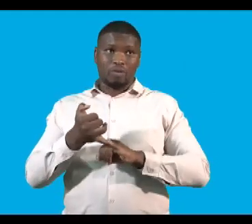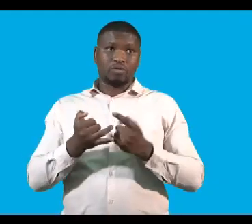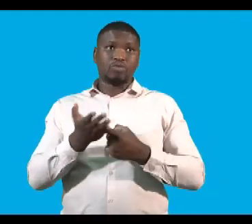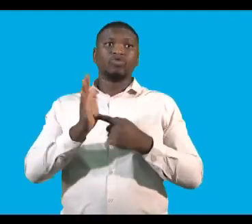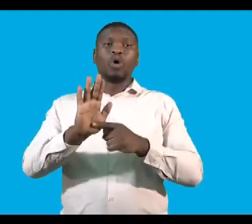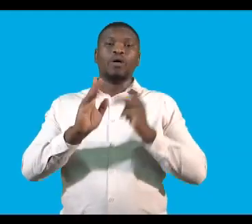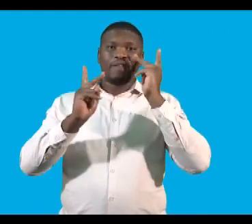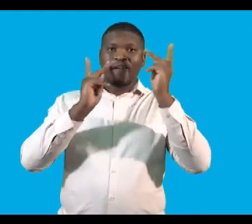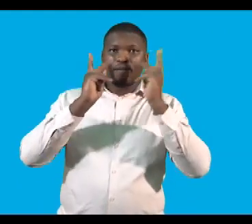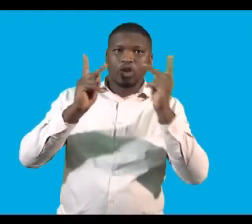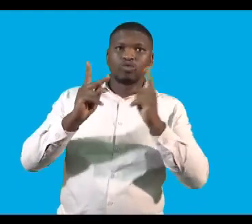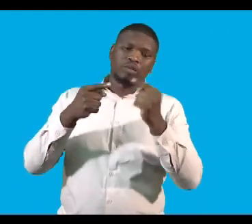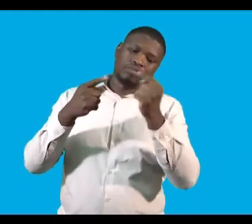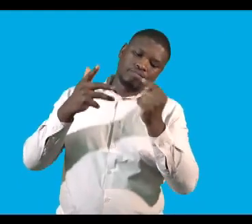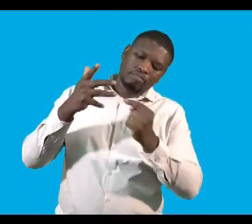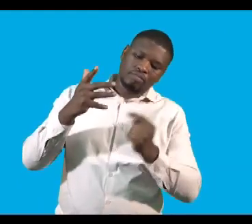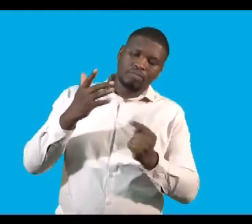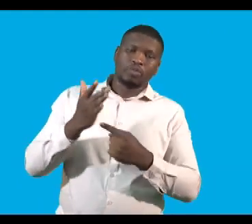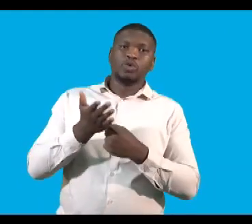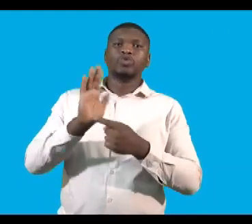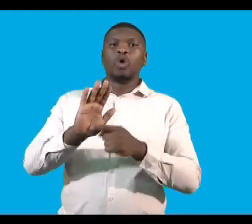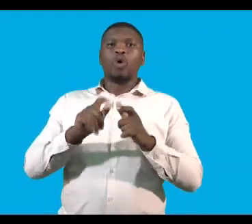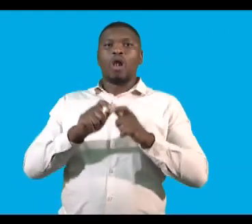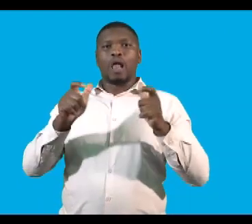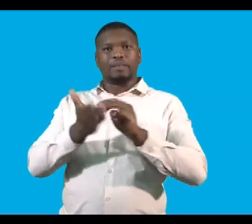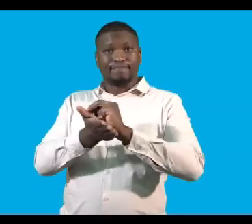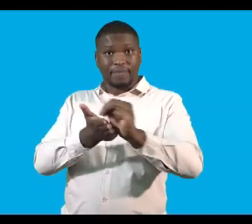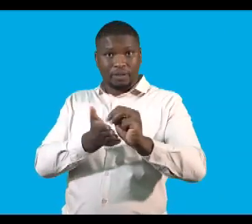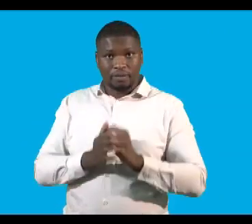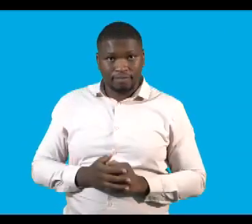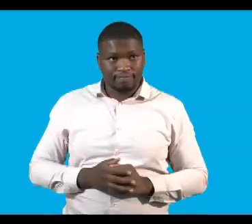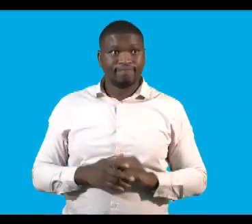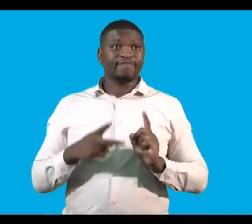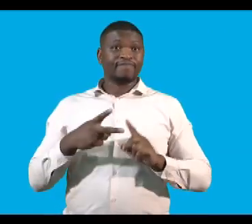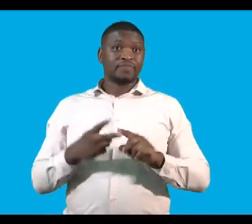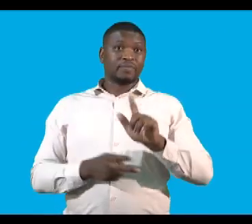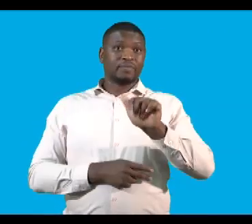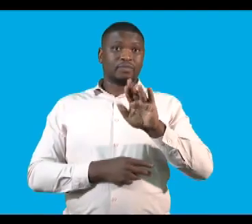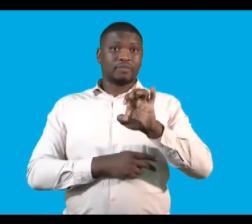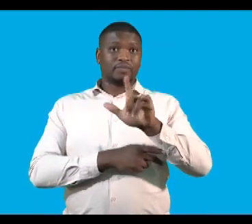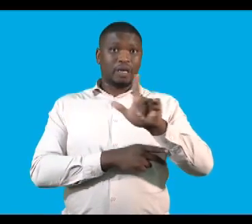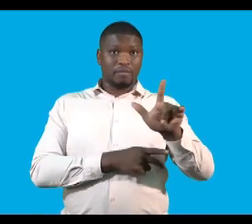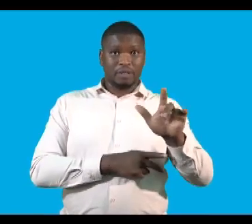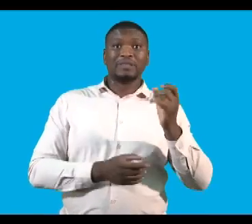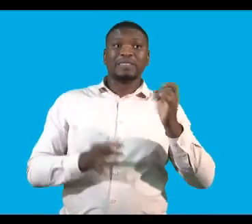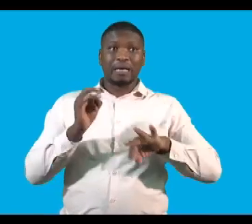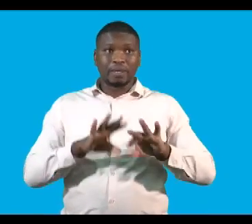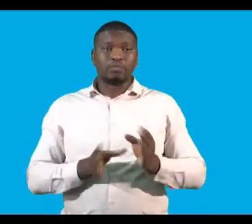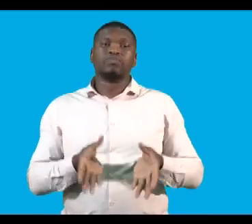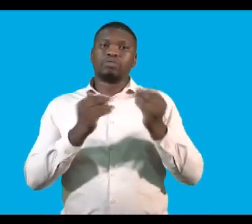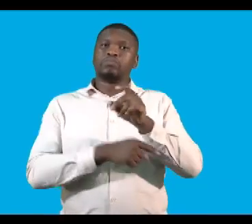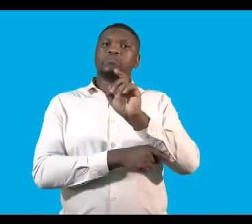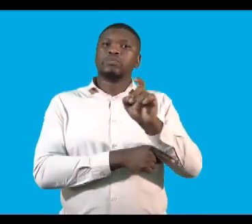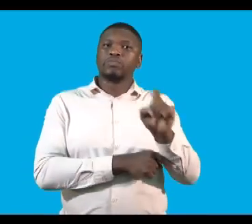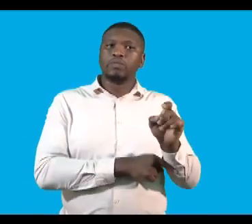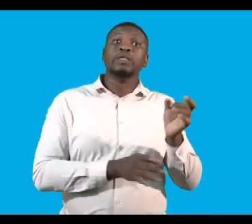cartoons are visual elements that represent a larger message. Labels can also be found in some cartoons where